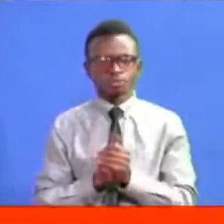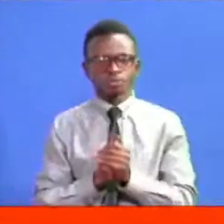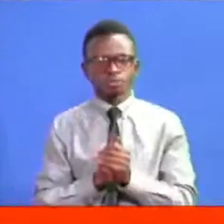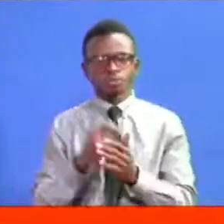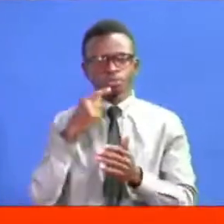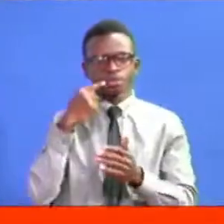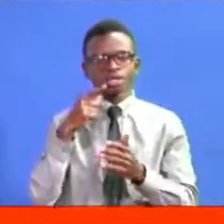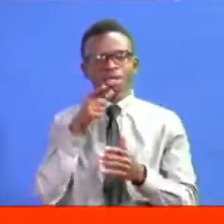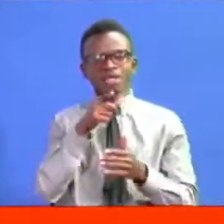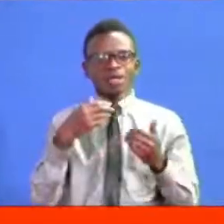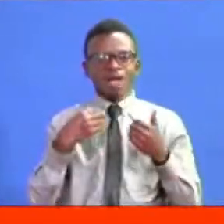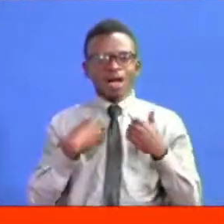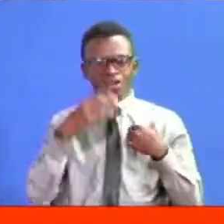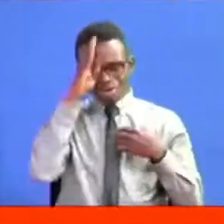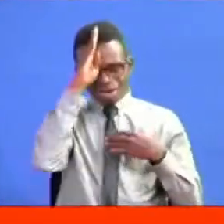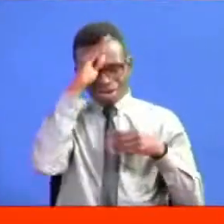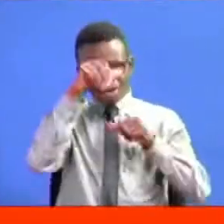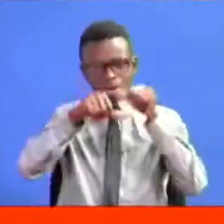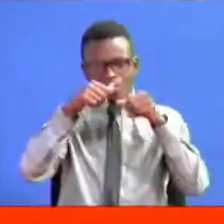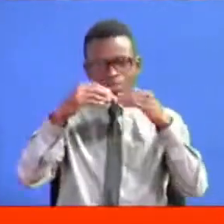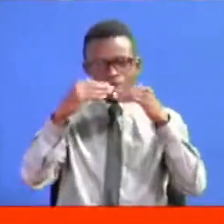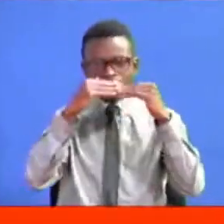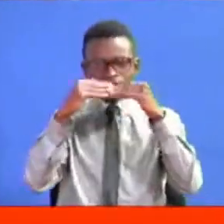raising doubts over free and fair elections.